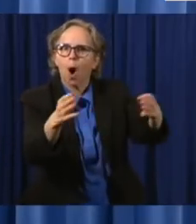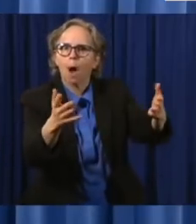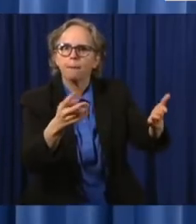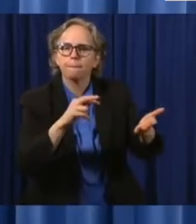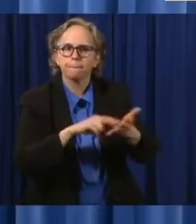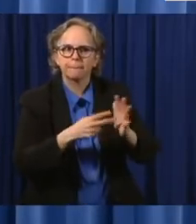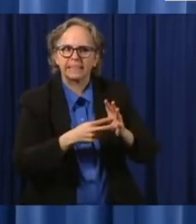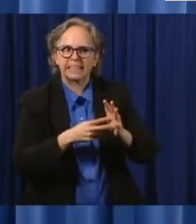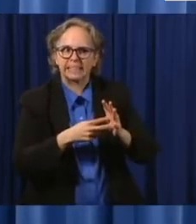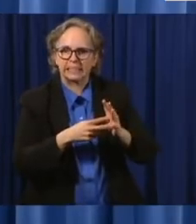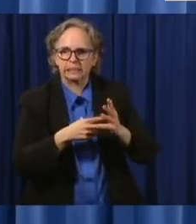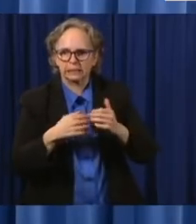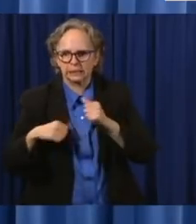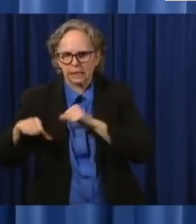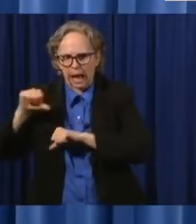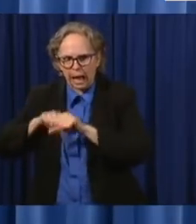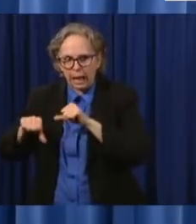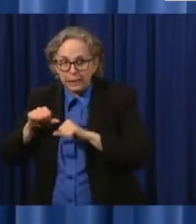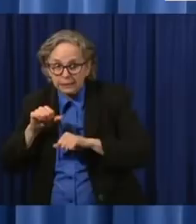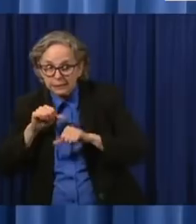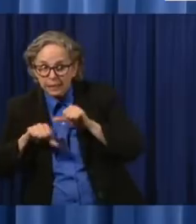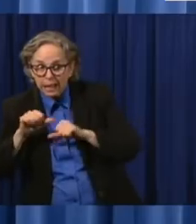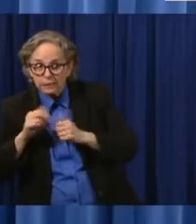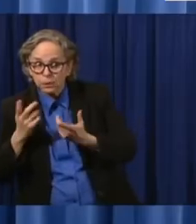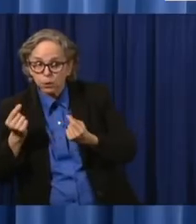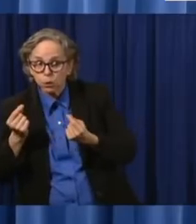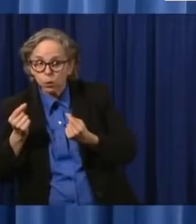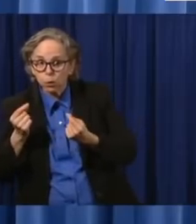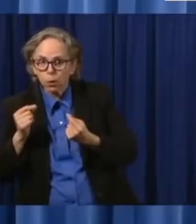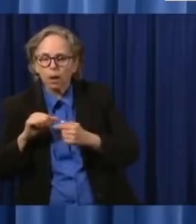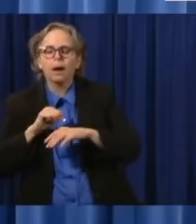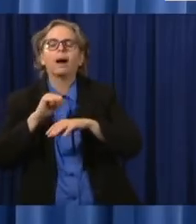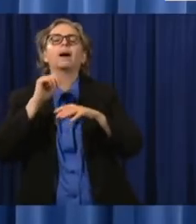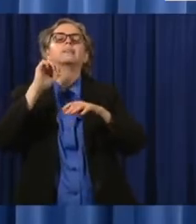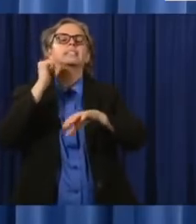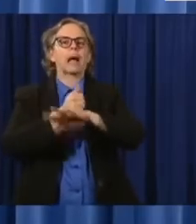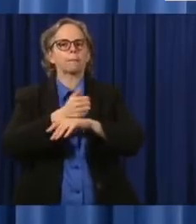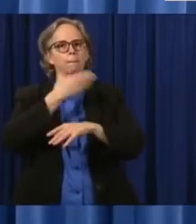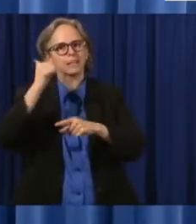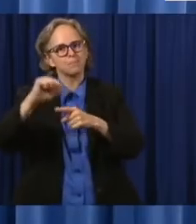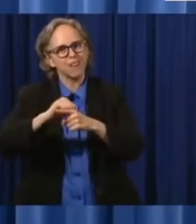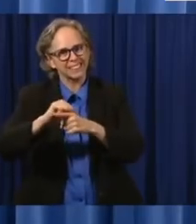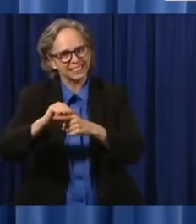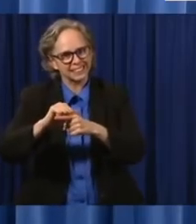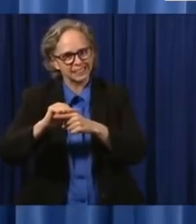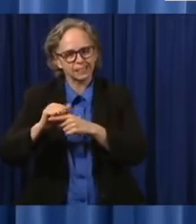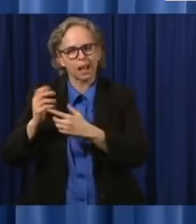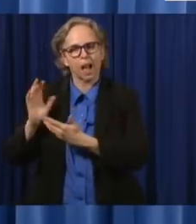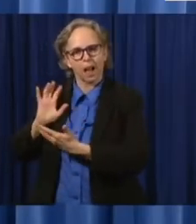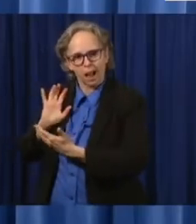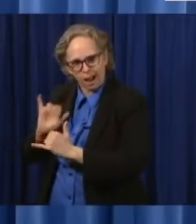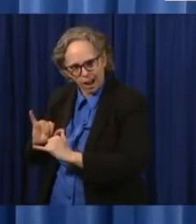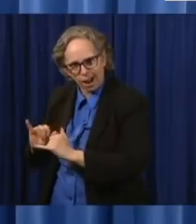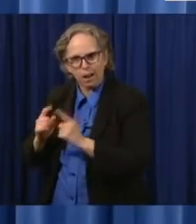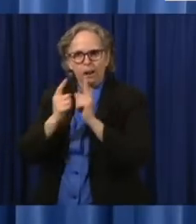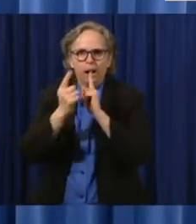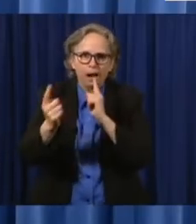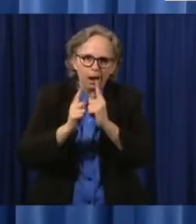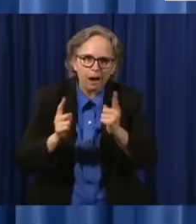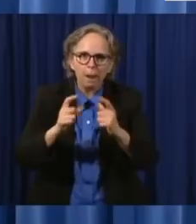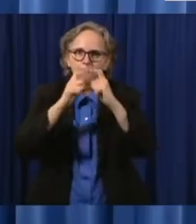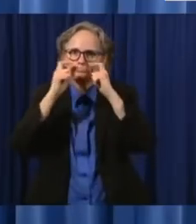in place the best practices that we could come up with. The best practices for hair, the best